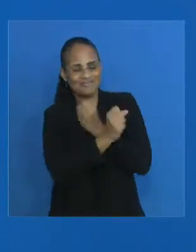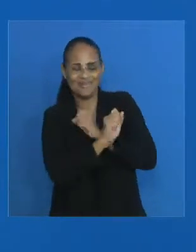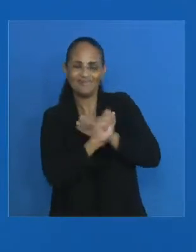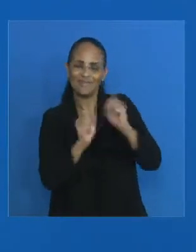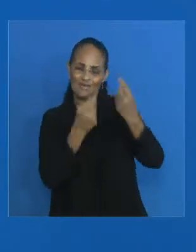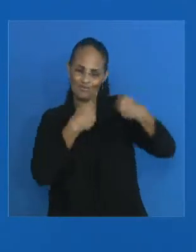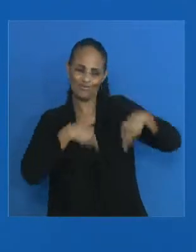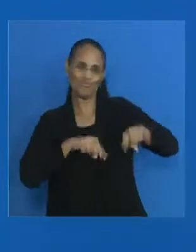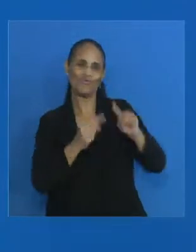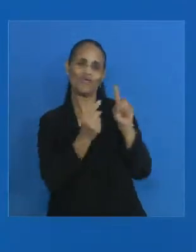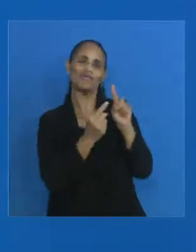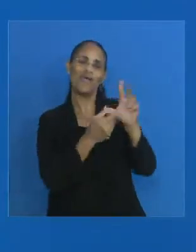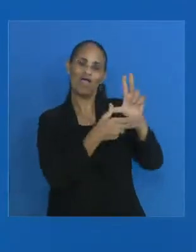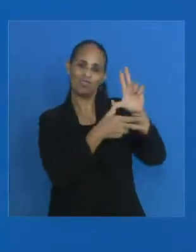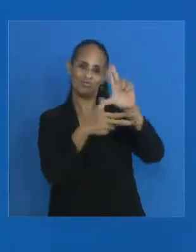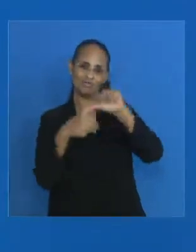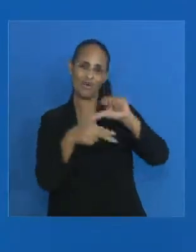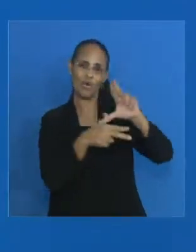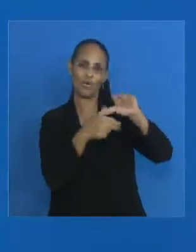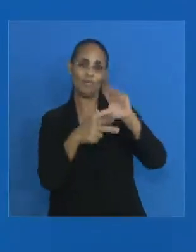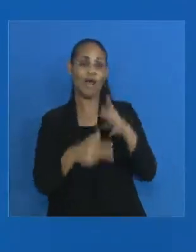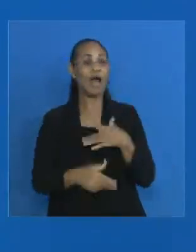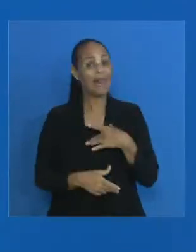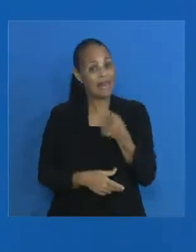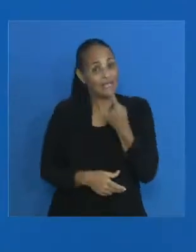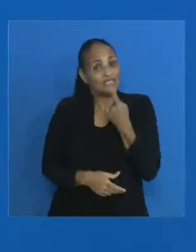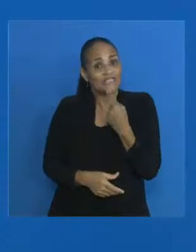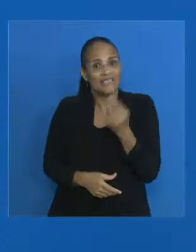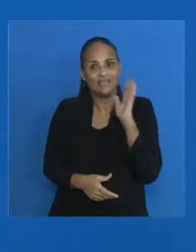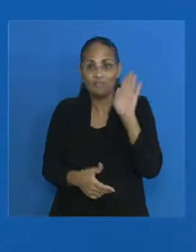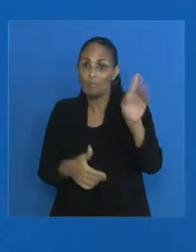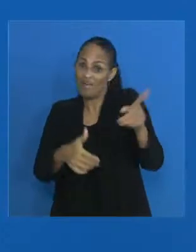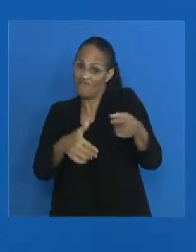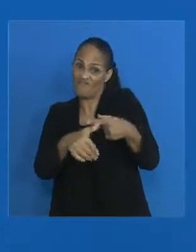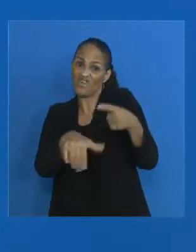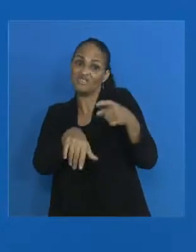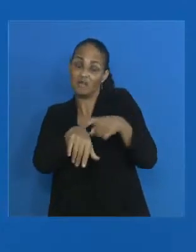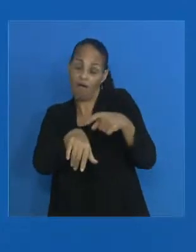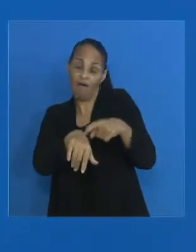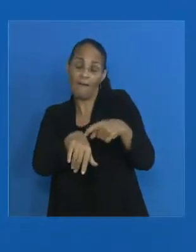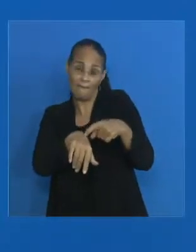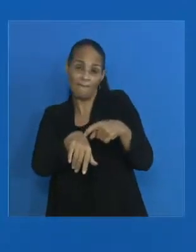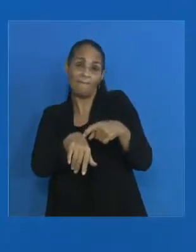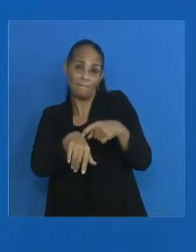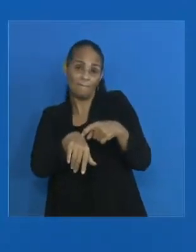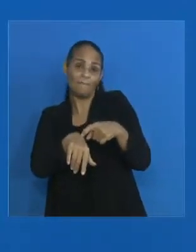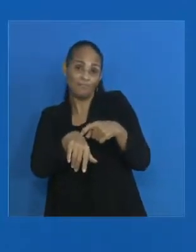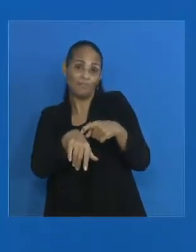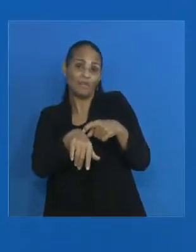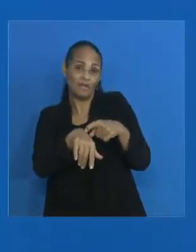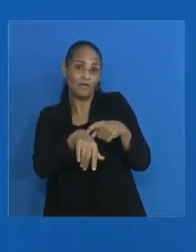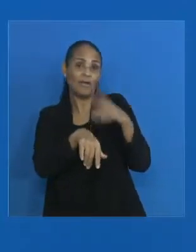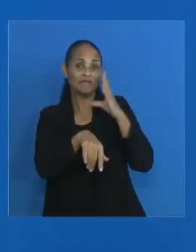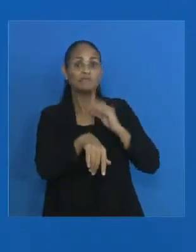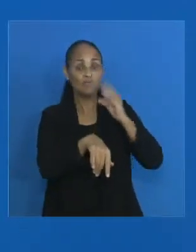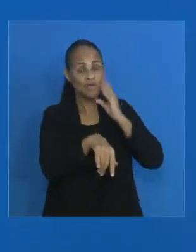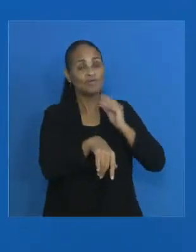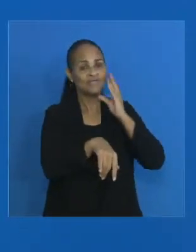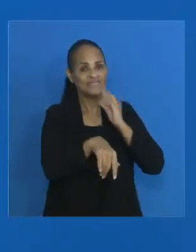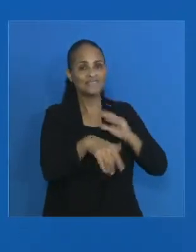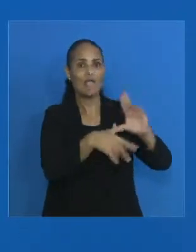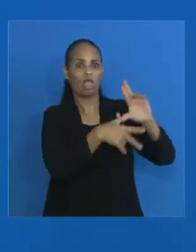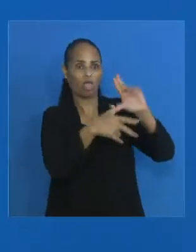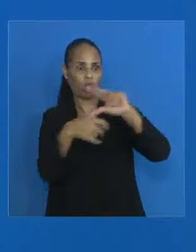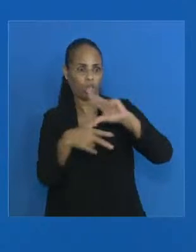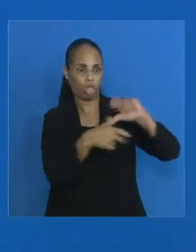storm. I'd just like to say that this will be my first time weathering a storm in this capacity with